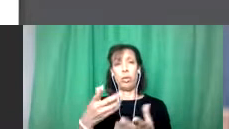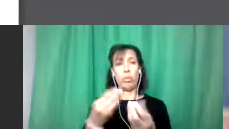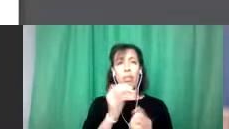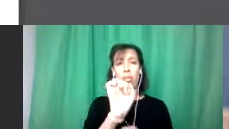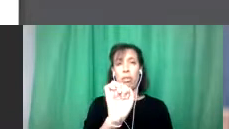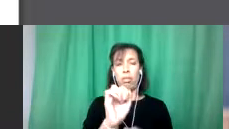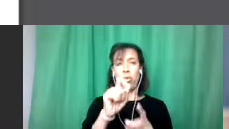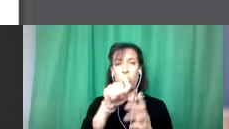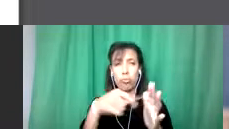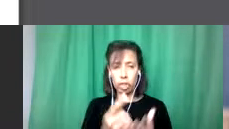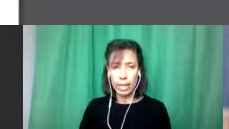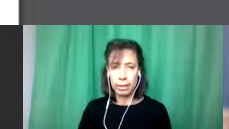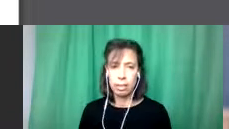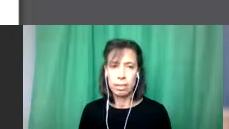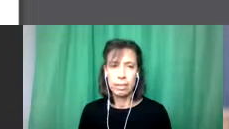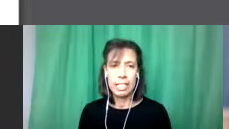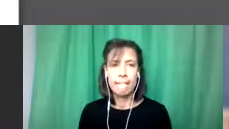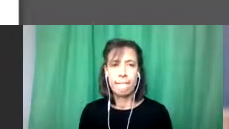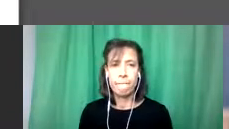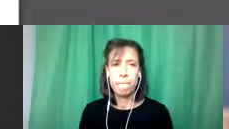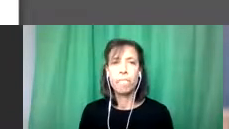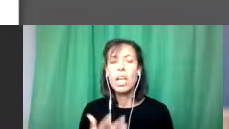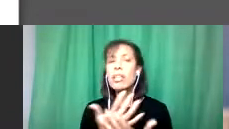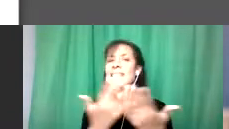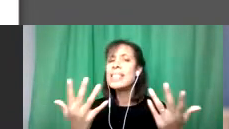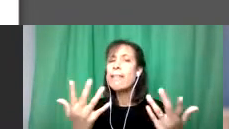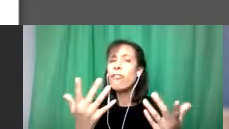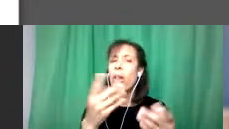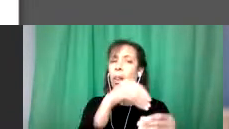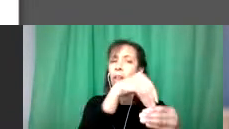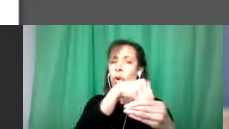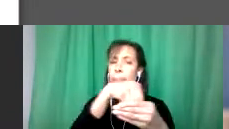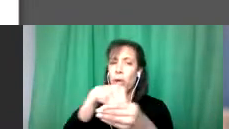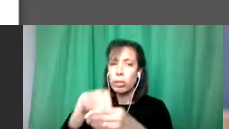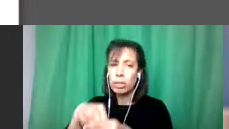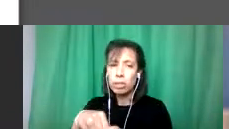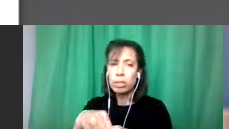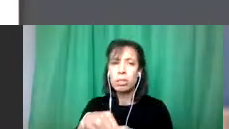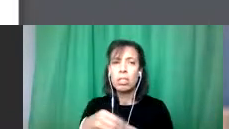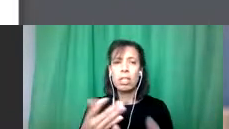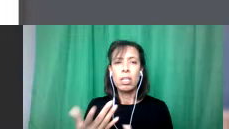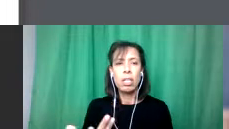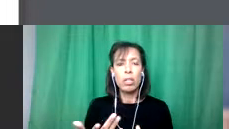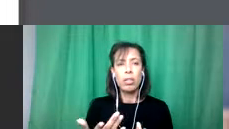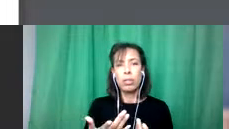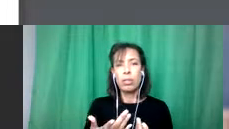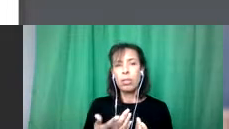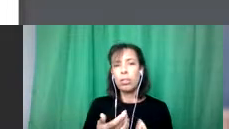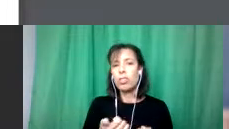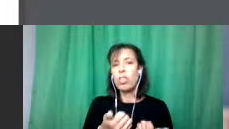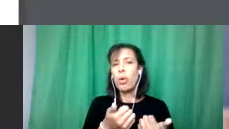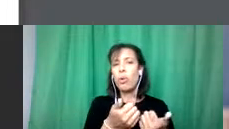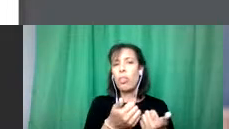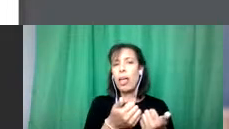Assessment, so there are several components here. So there'll be formative assessment. So the formative assessment you won't get a mark